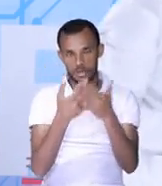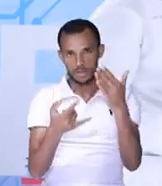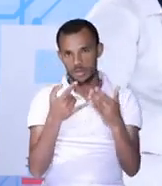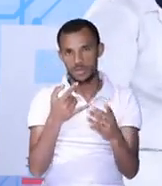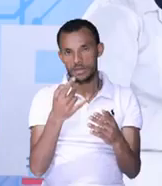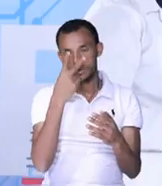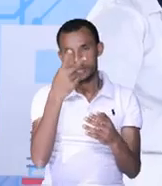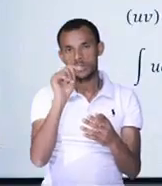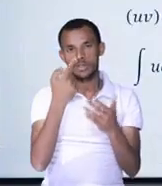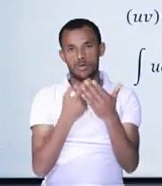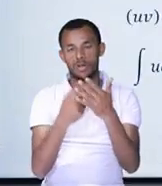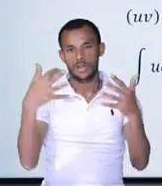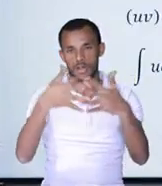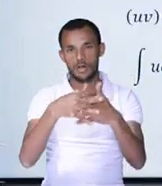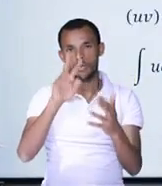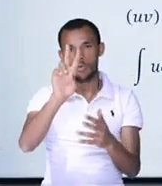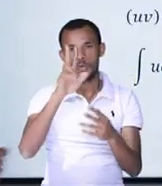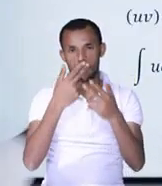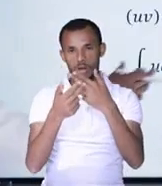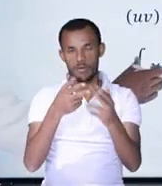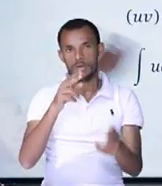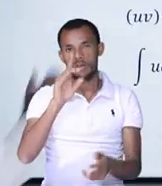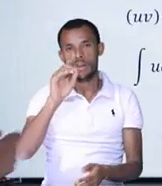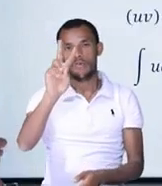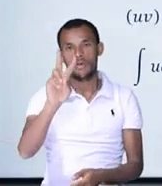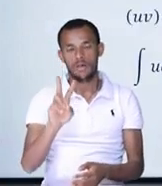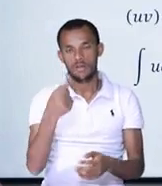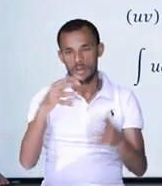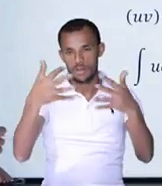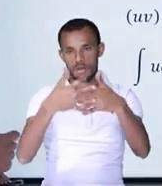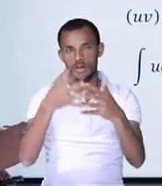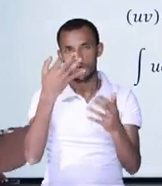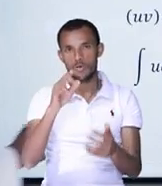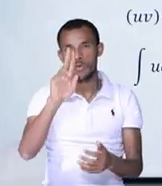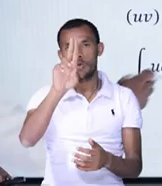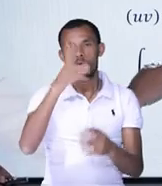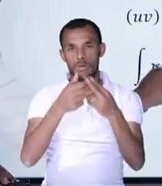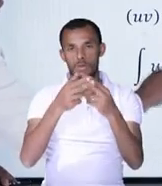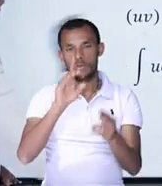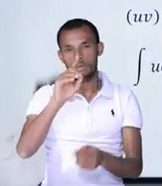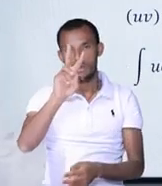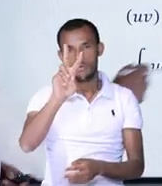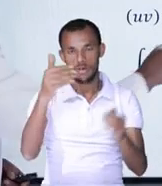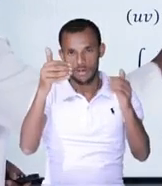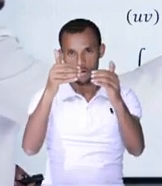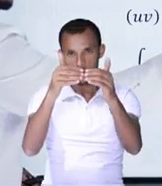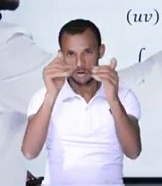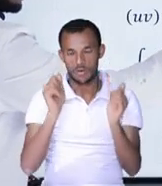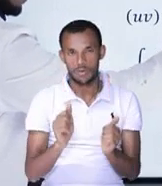one, integration of u times dv. The integration of u times dv, this is equal